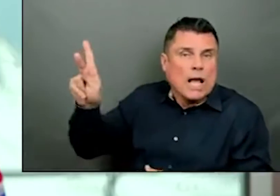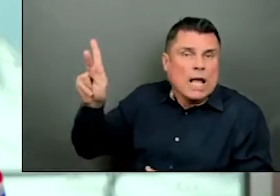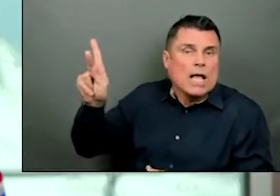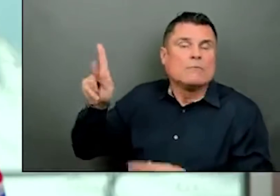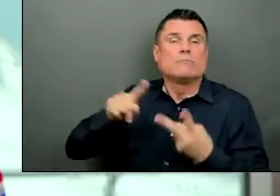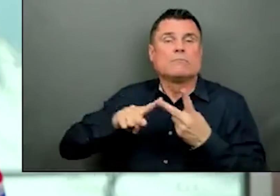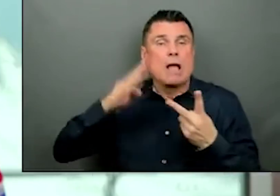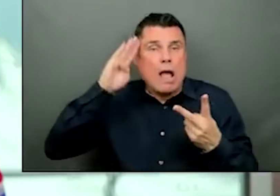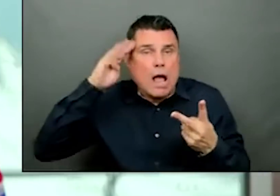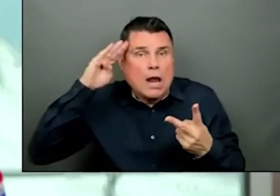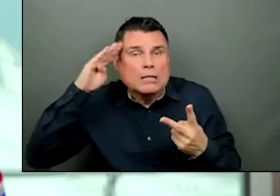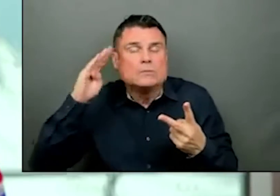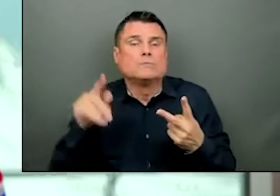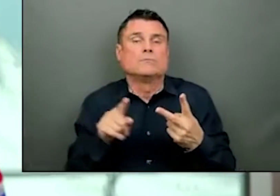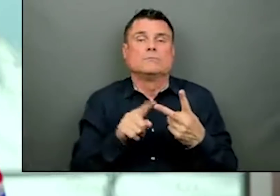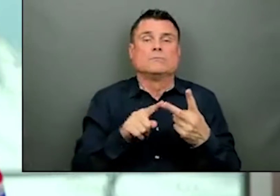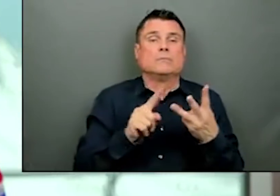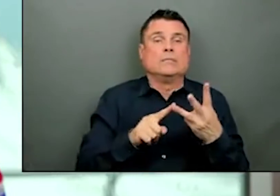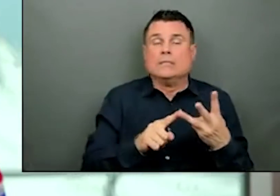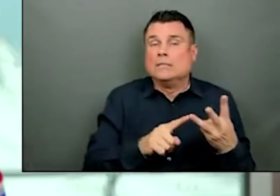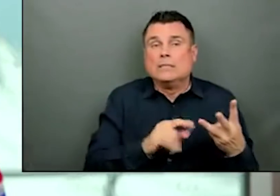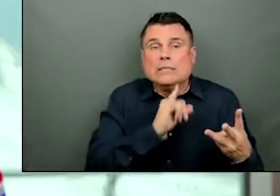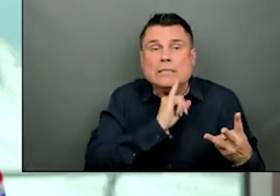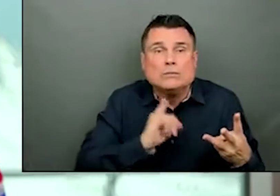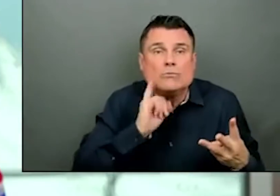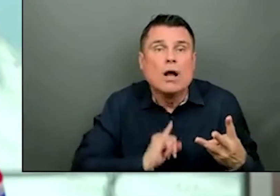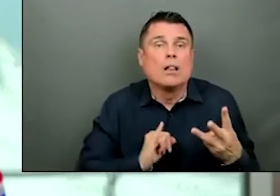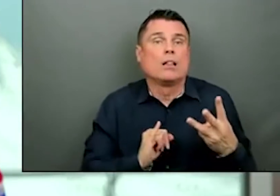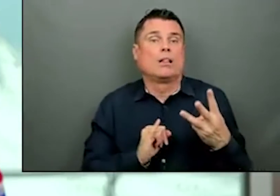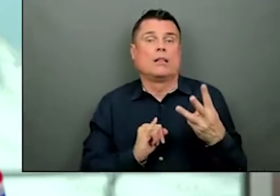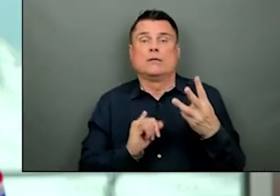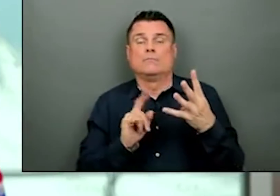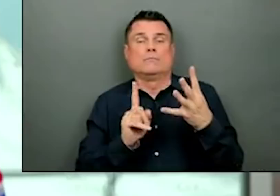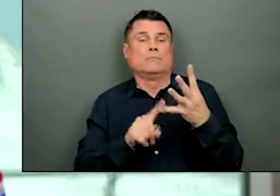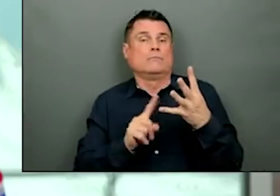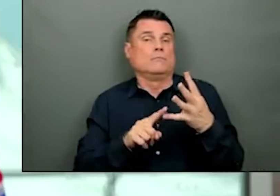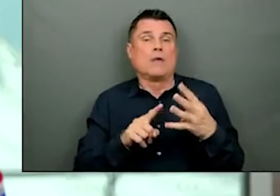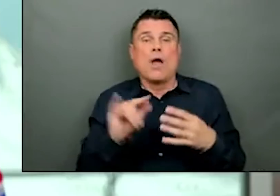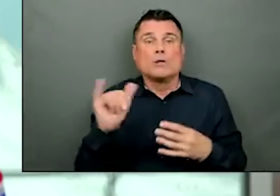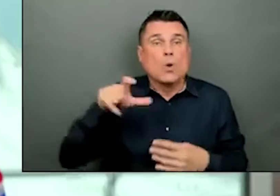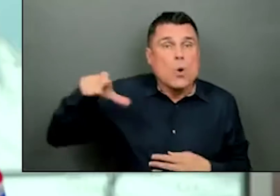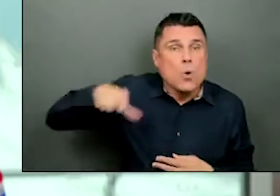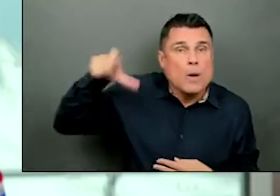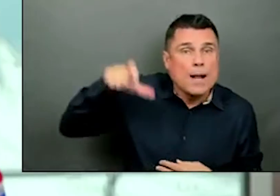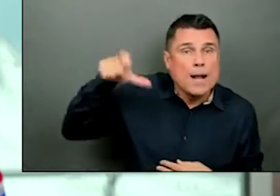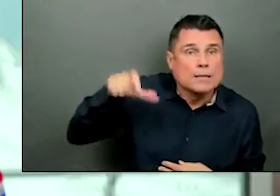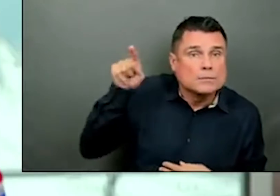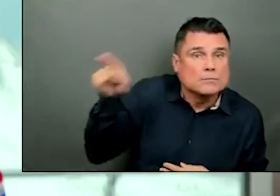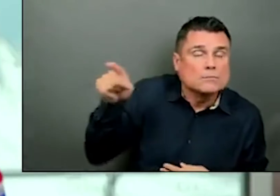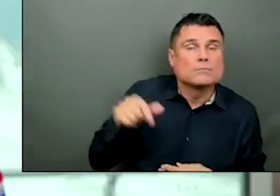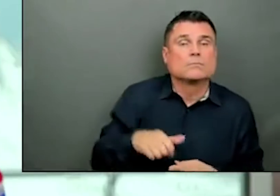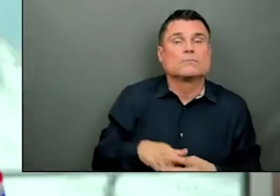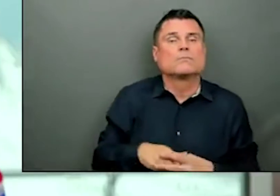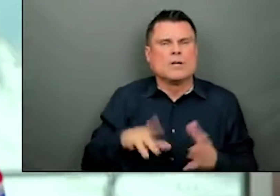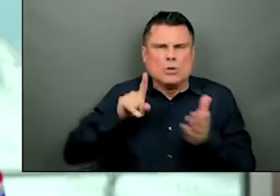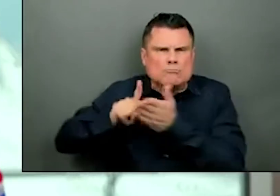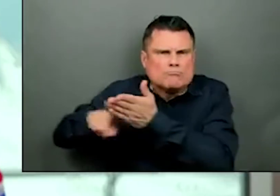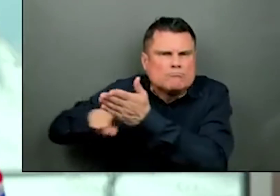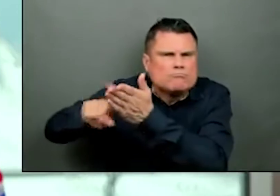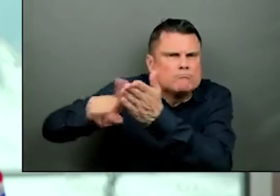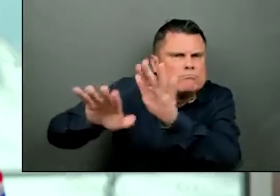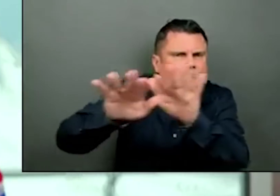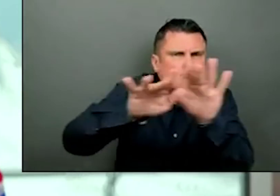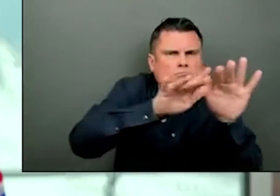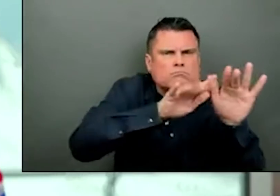in Quebec and BC, where we have strong programs, research to follow this, that after a single dose, you have